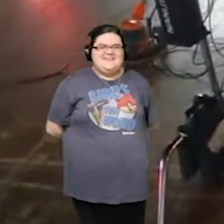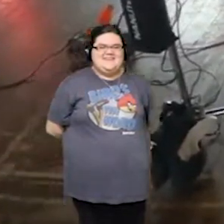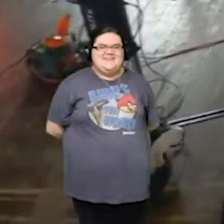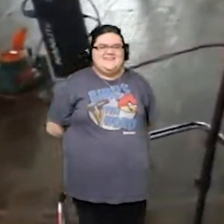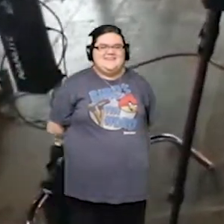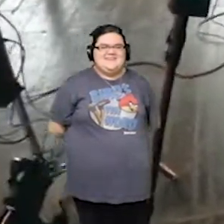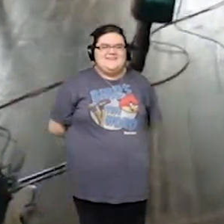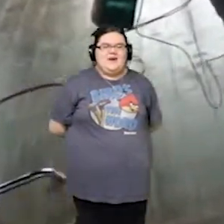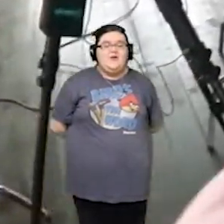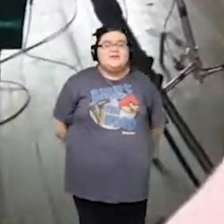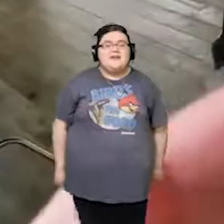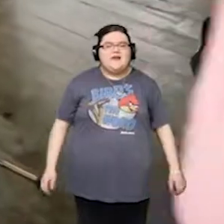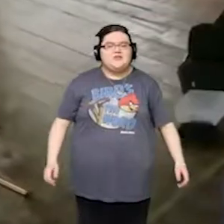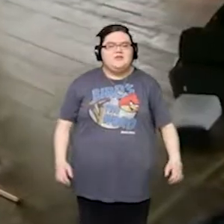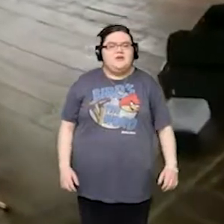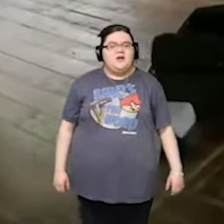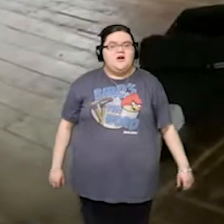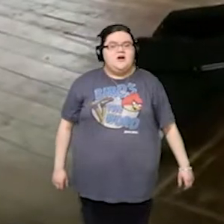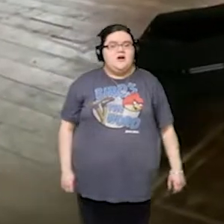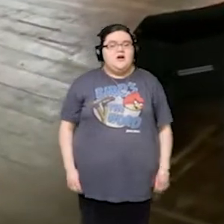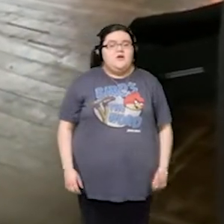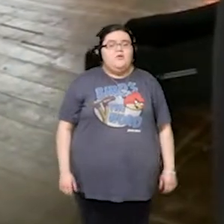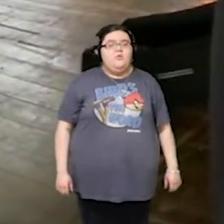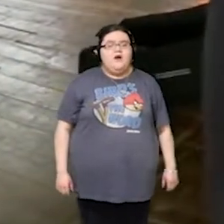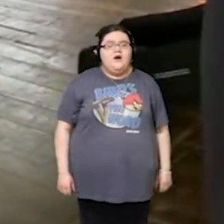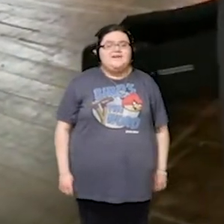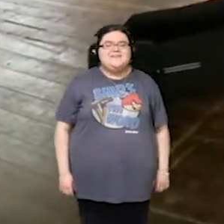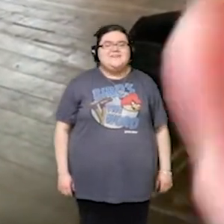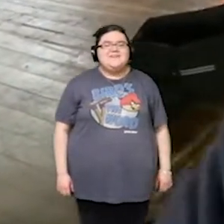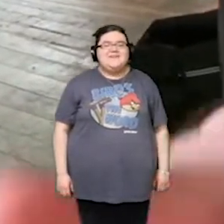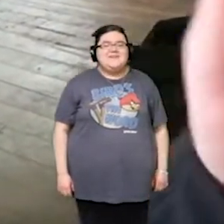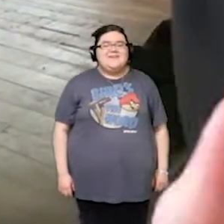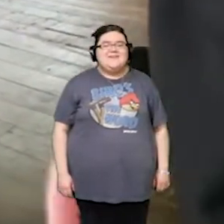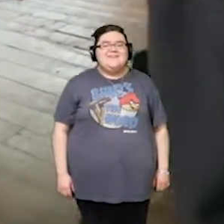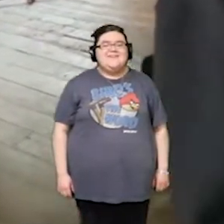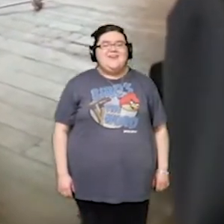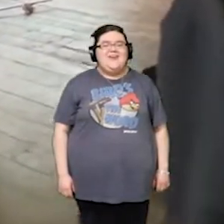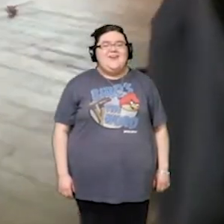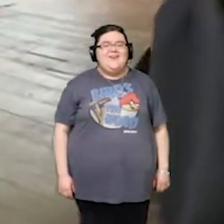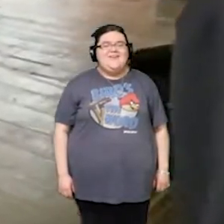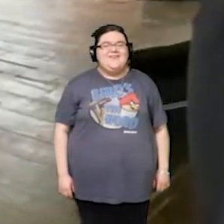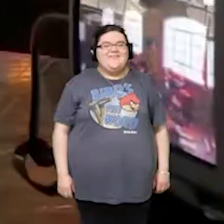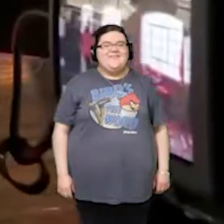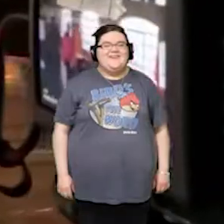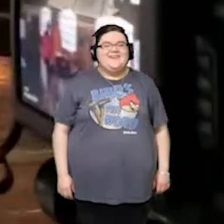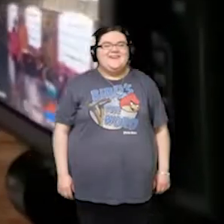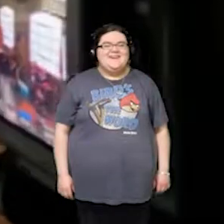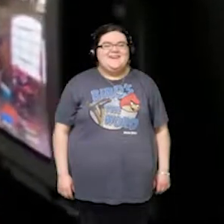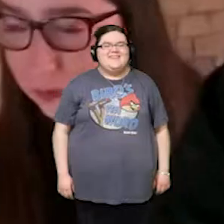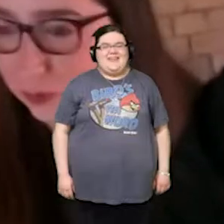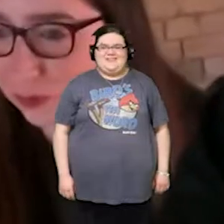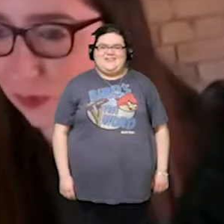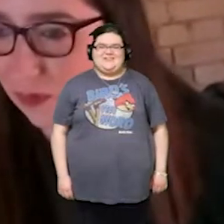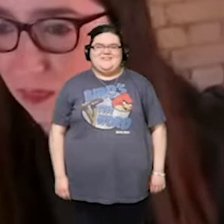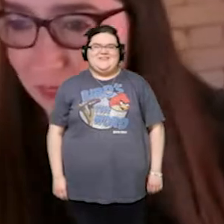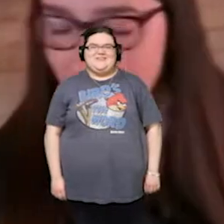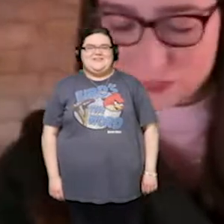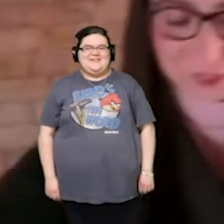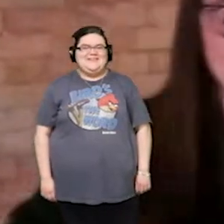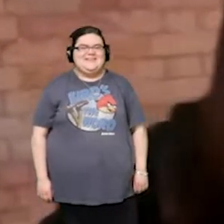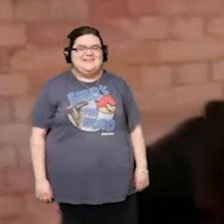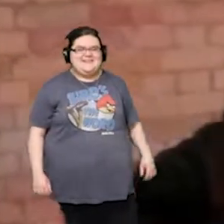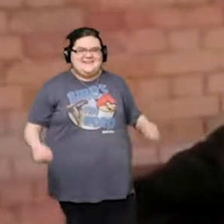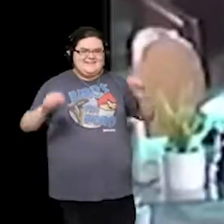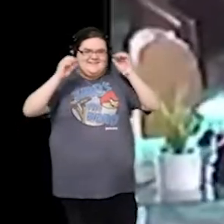filter. It's an actual. Oh, it's an actual. It records on tape. Yeah. We then digitize it to Yo! The PC. Here they are. One that's of these guys really will